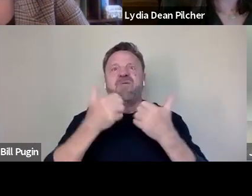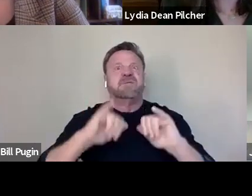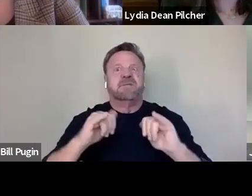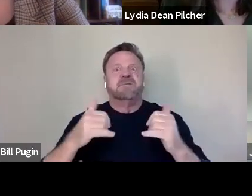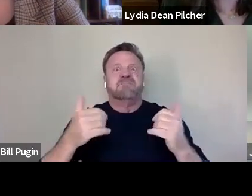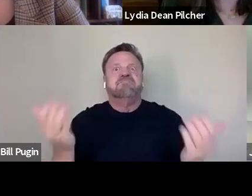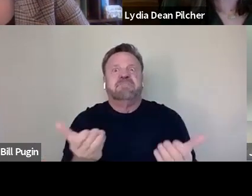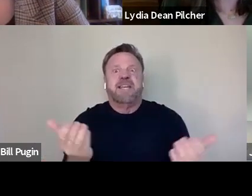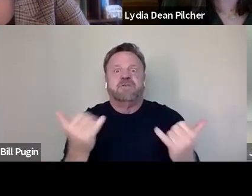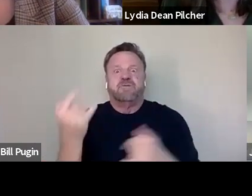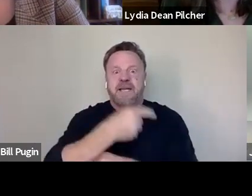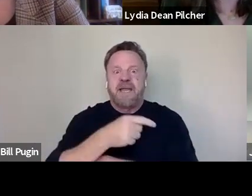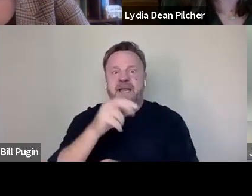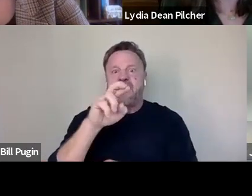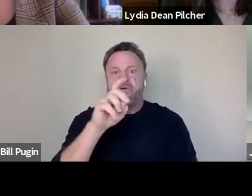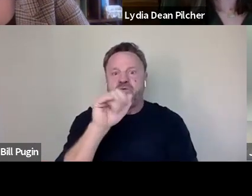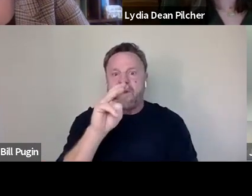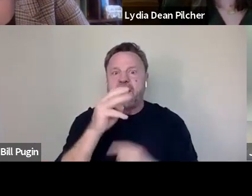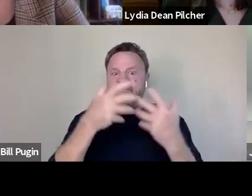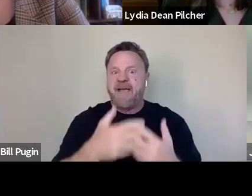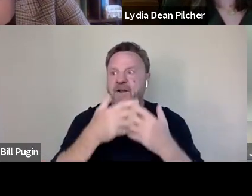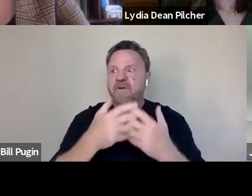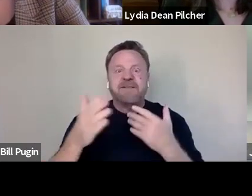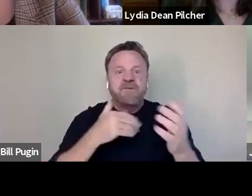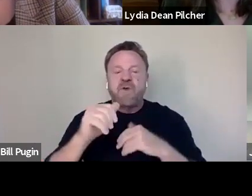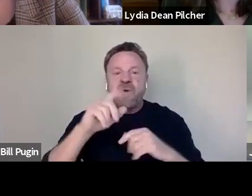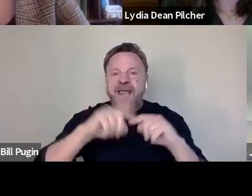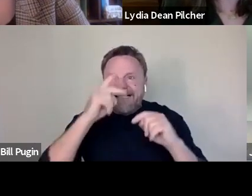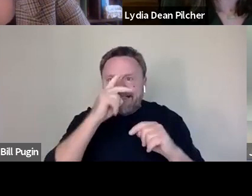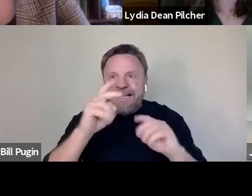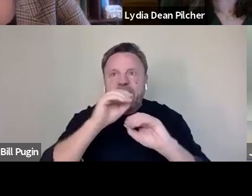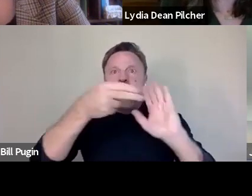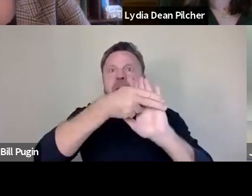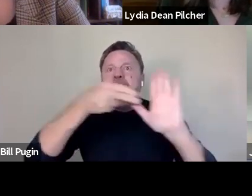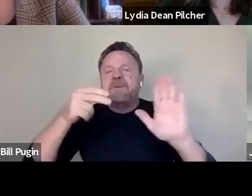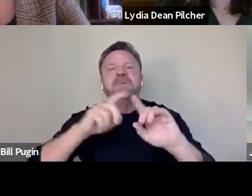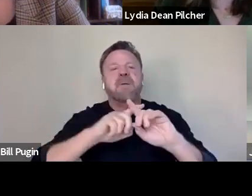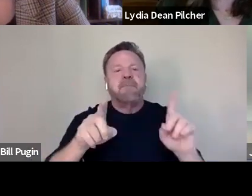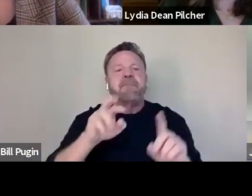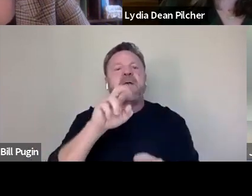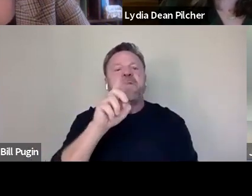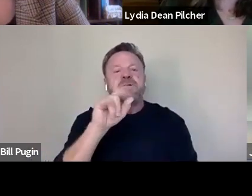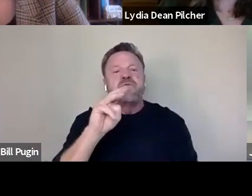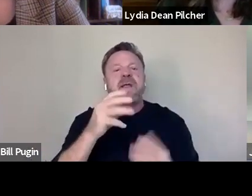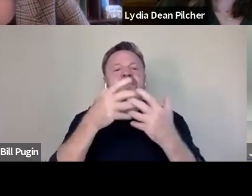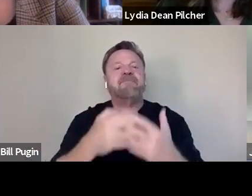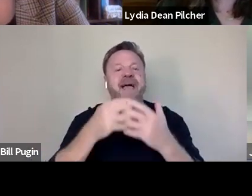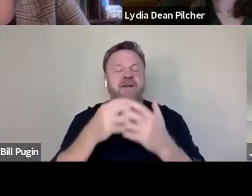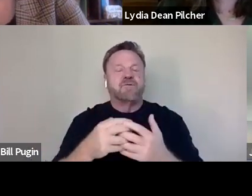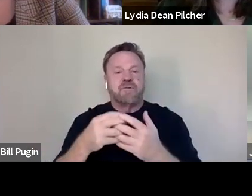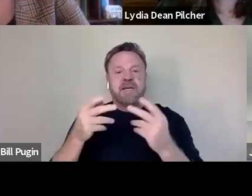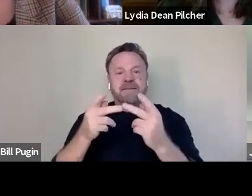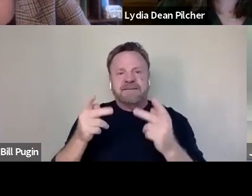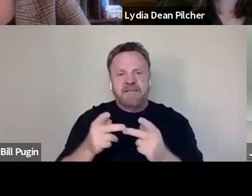even if the radium factories, even if we can't see it or there's no labels, there is a radium factory site that at